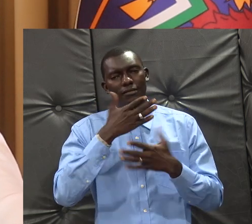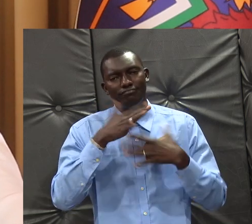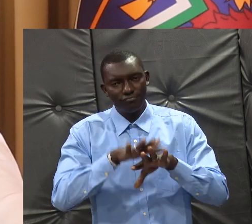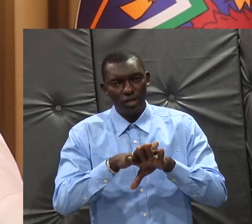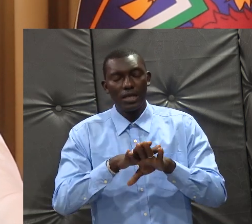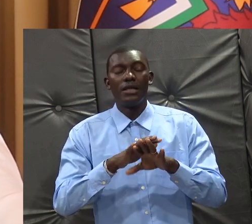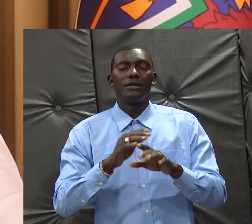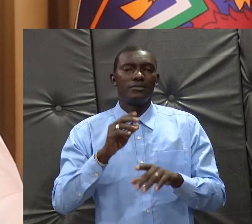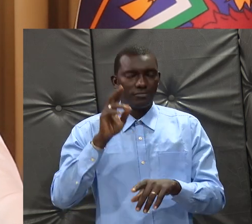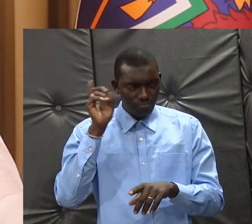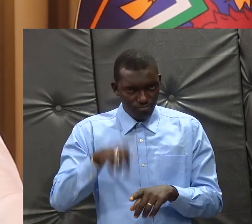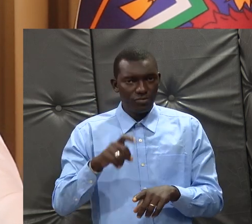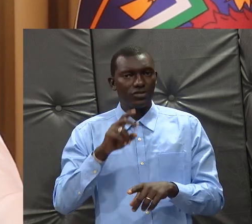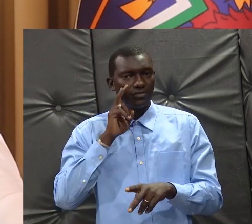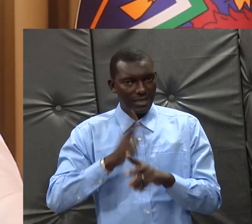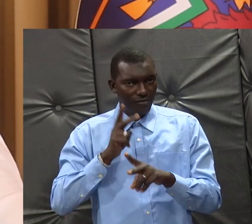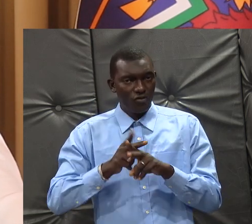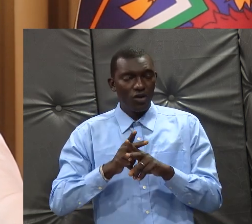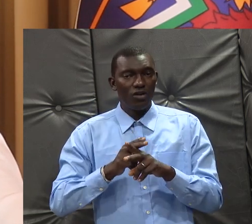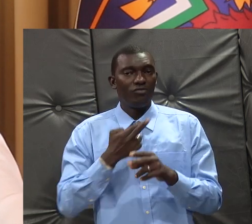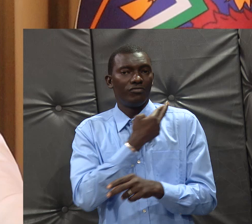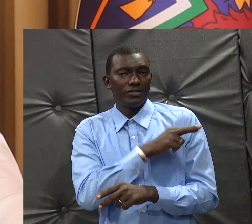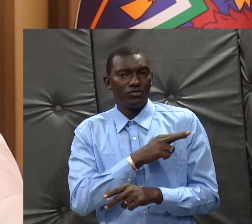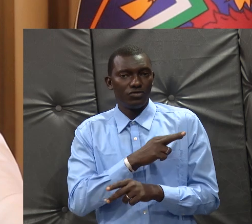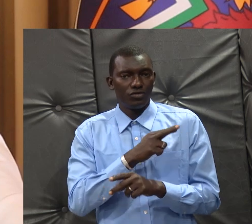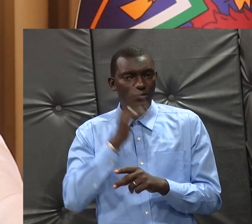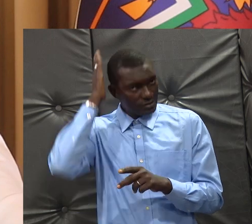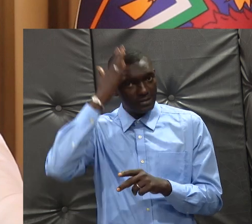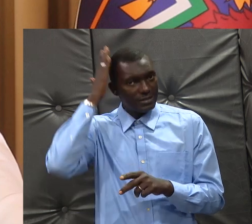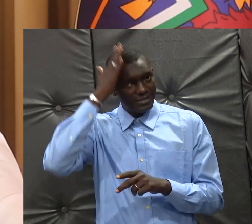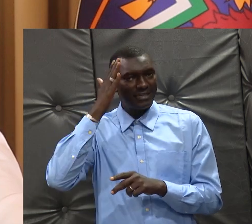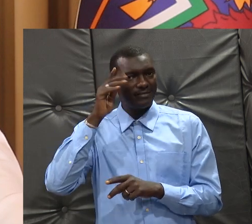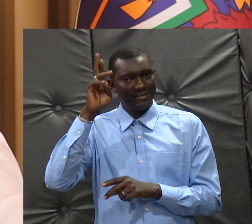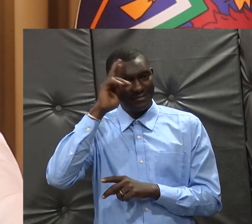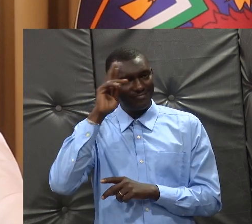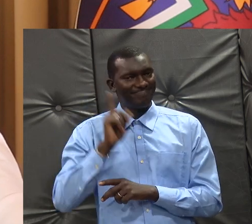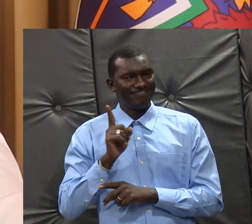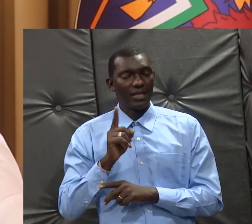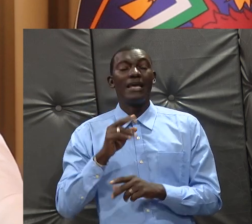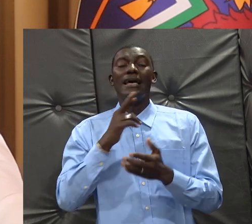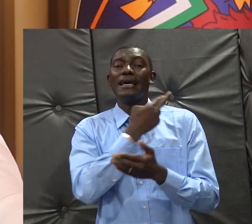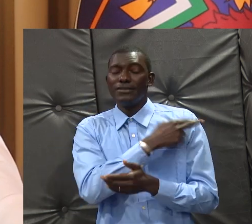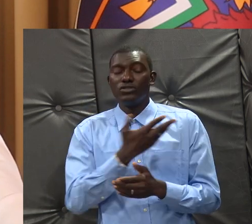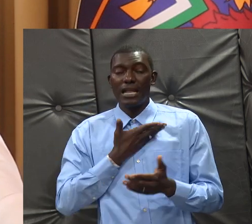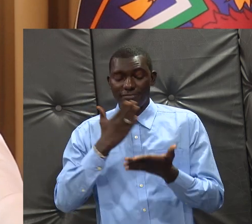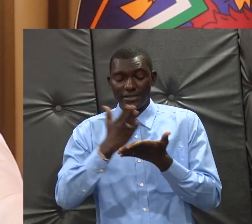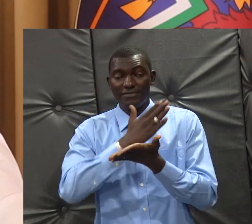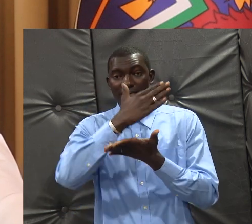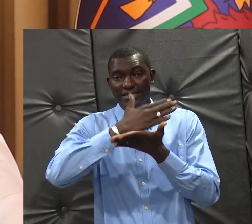mindful of religious extremism. Indeed, religion has divided